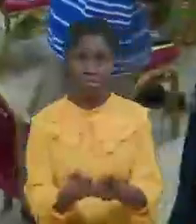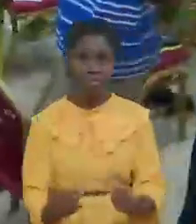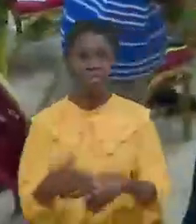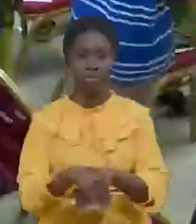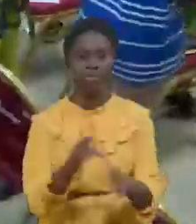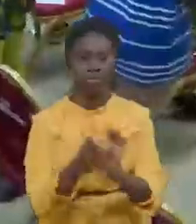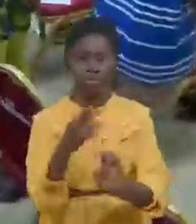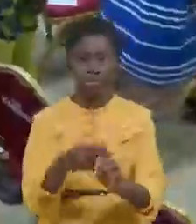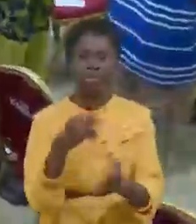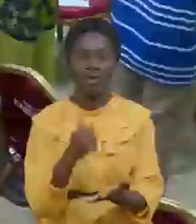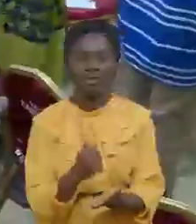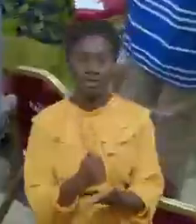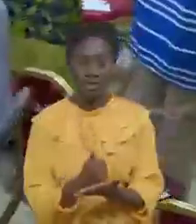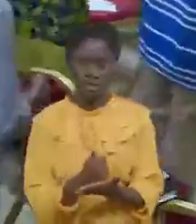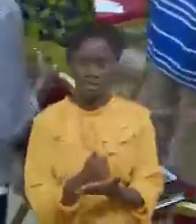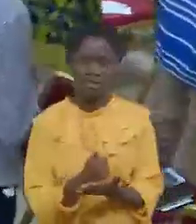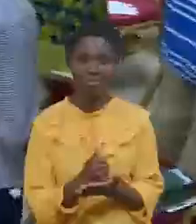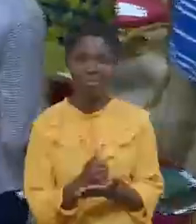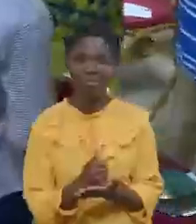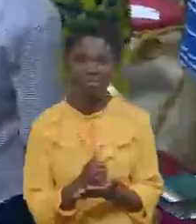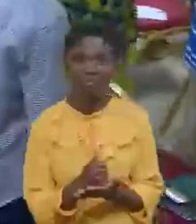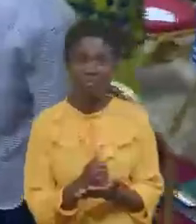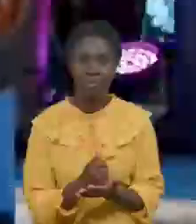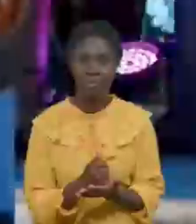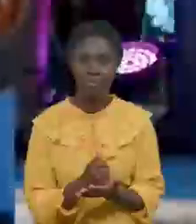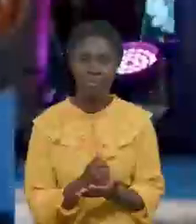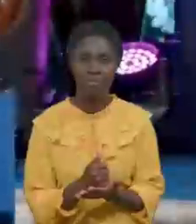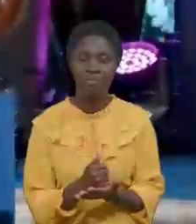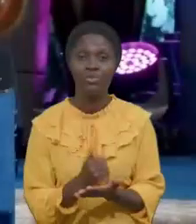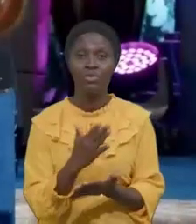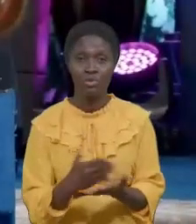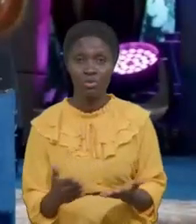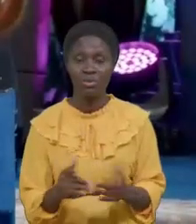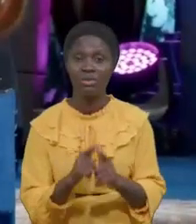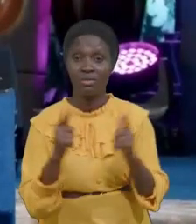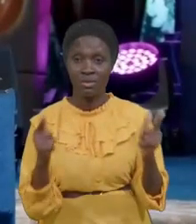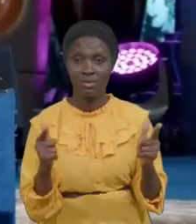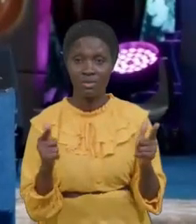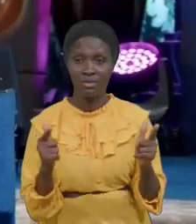in Jesus' name. Something great,